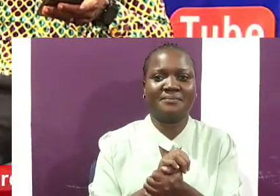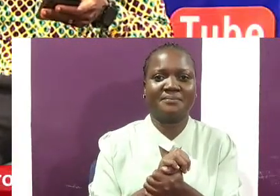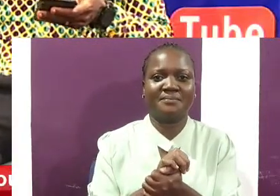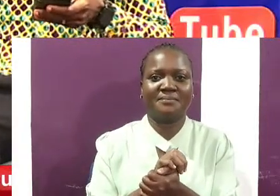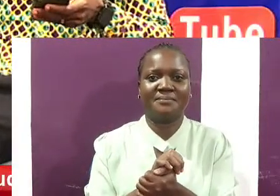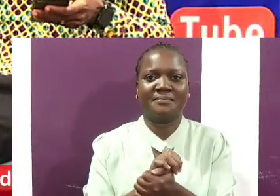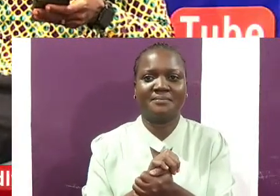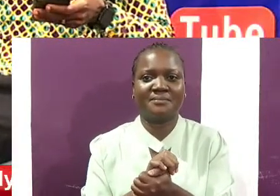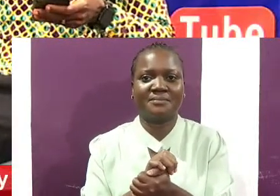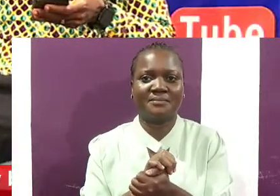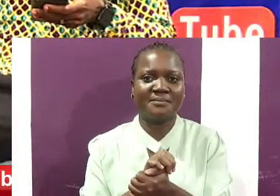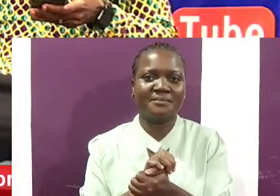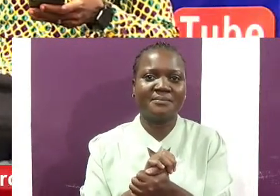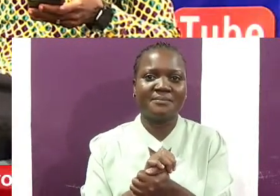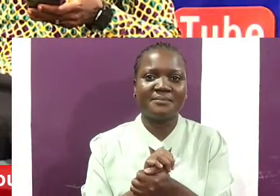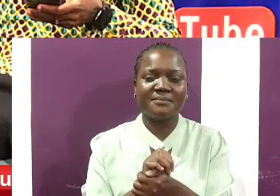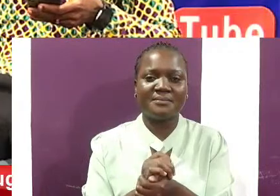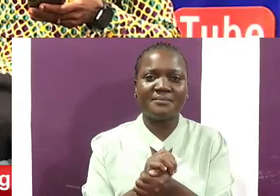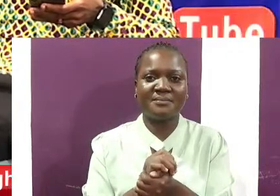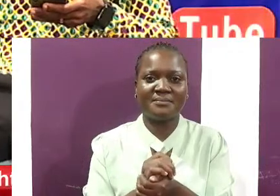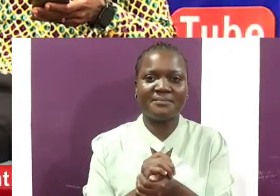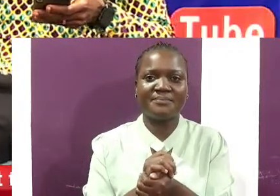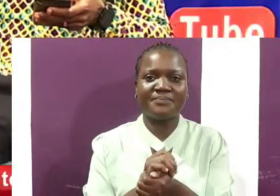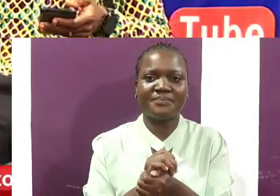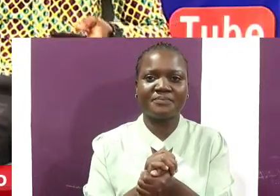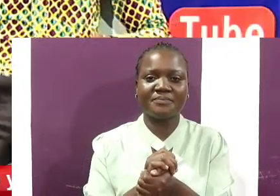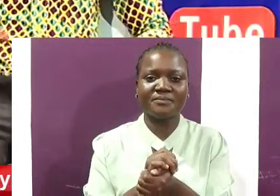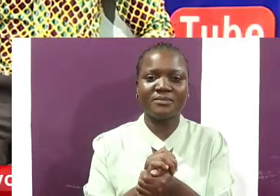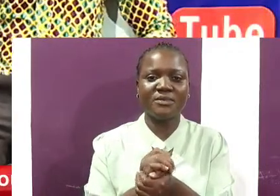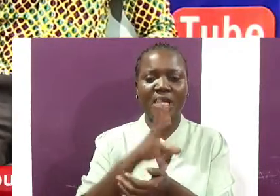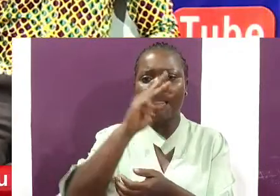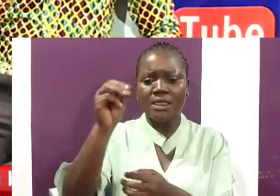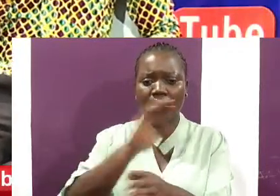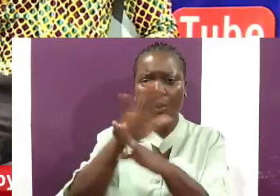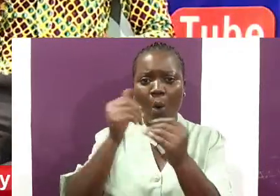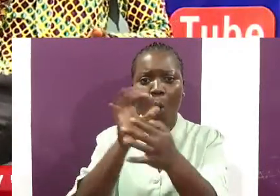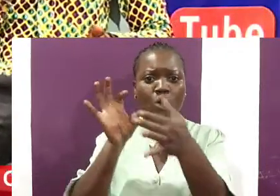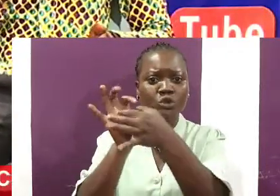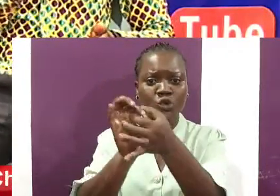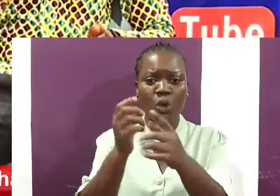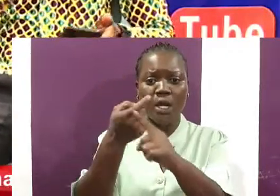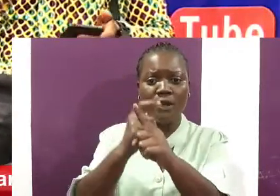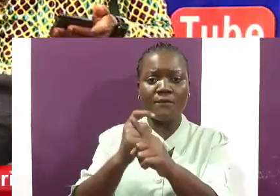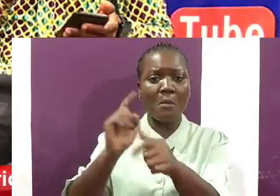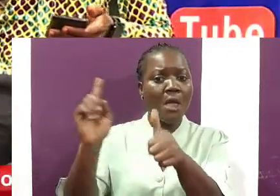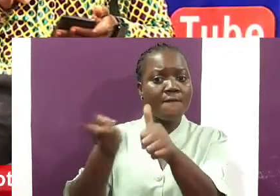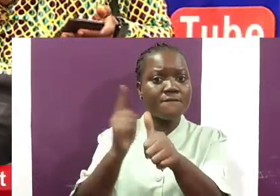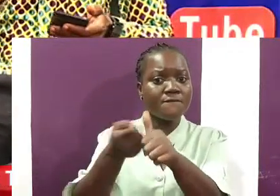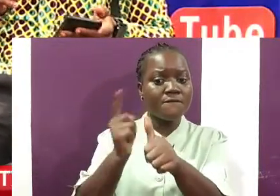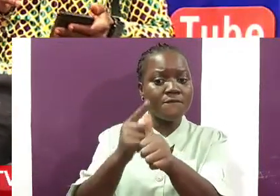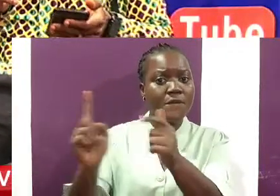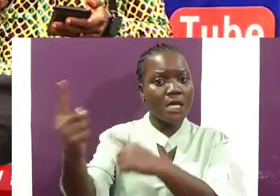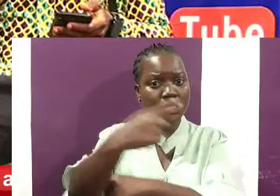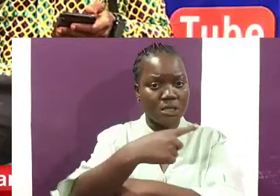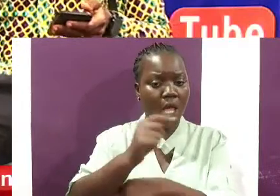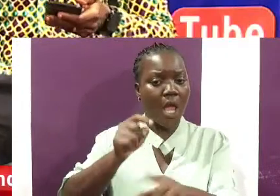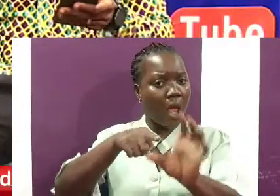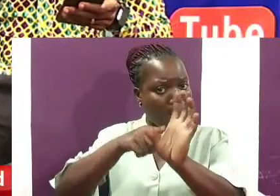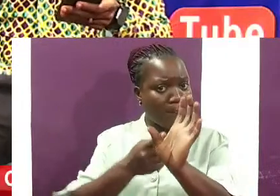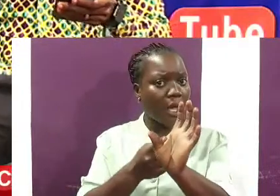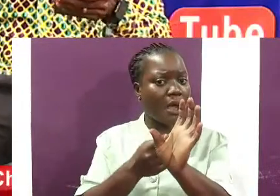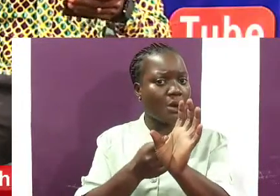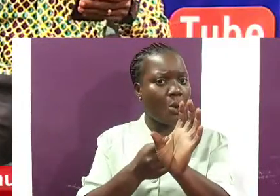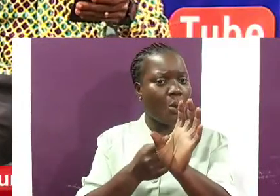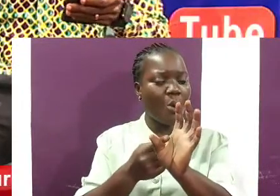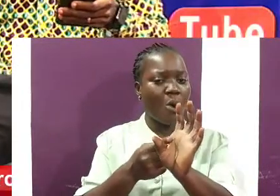think day 1 meaning so ultimately we day 2 ni dia. Yes. Na make kai etio for say see. Yeah join nyina no. So bo